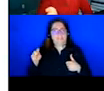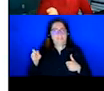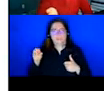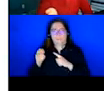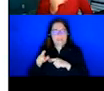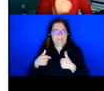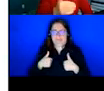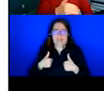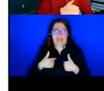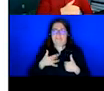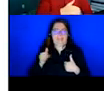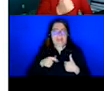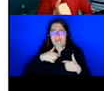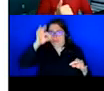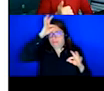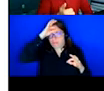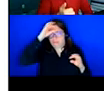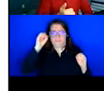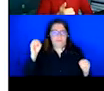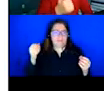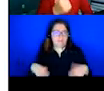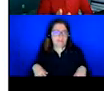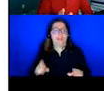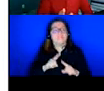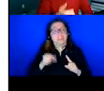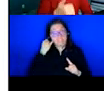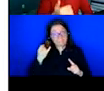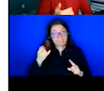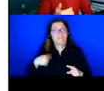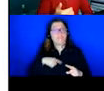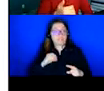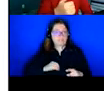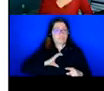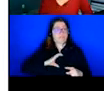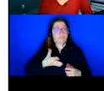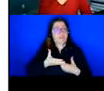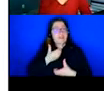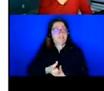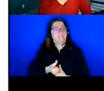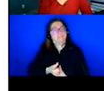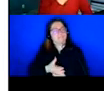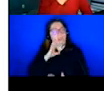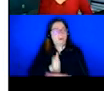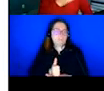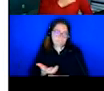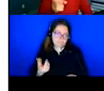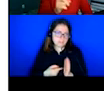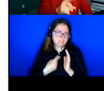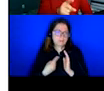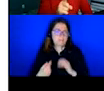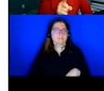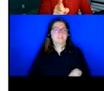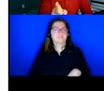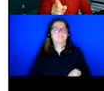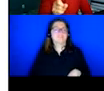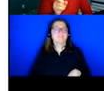support, because many of the times if we just boost up our confidence, we're going to be excelling and building on that as well. So and it's also a good thing